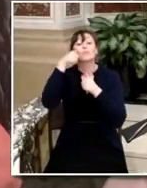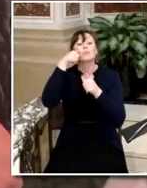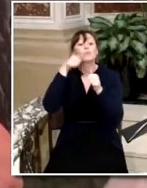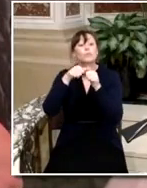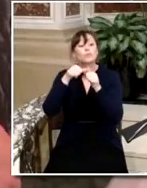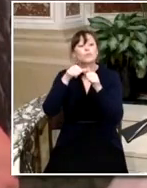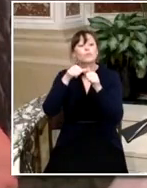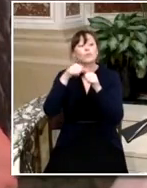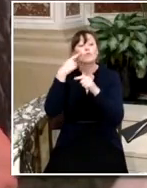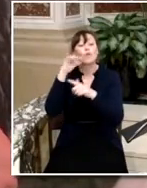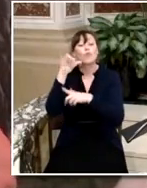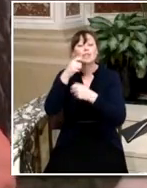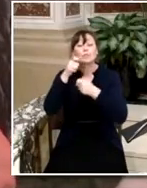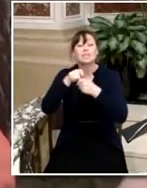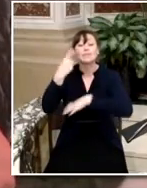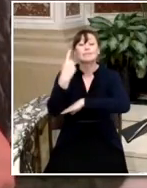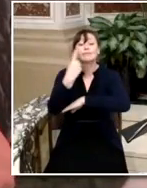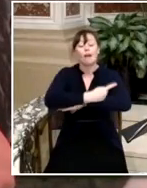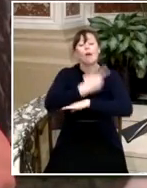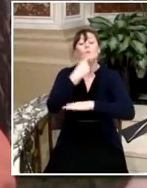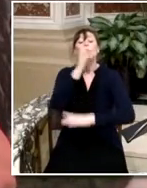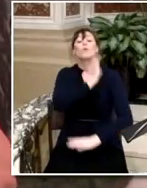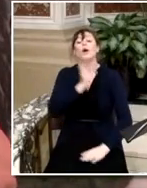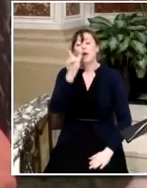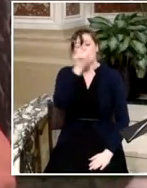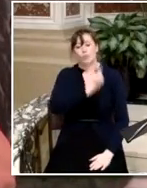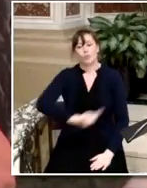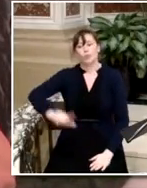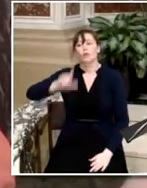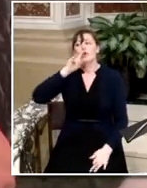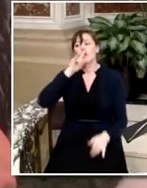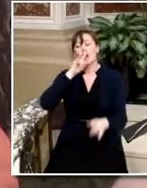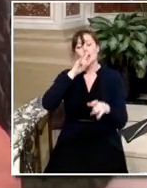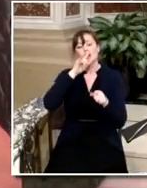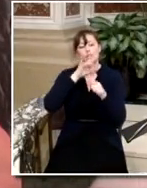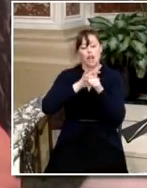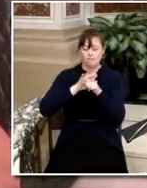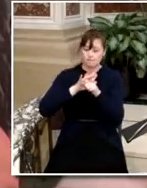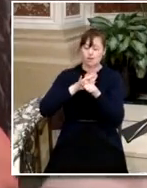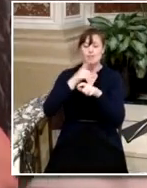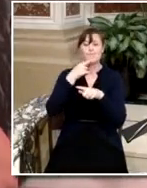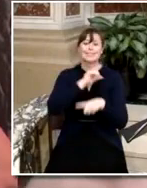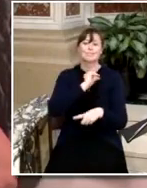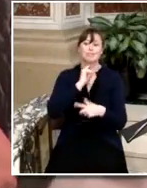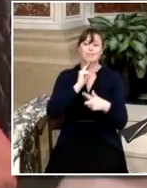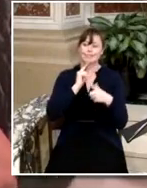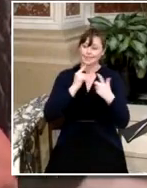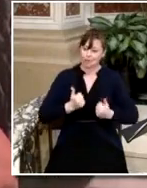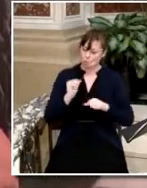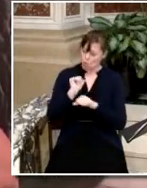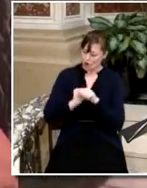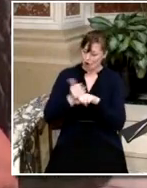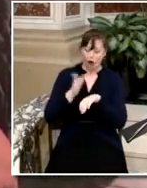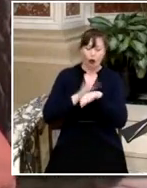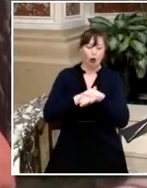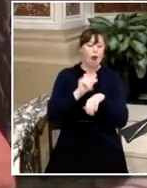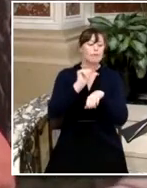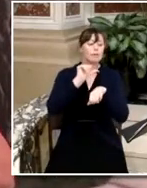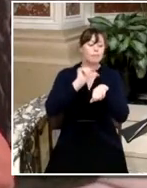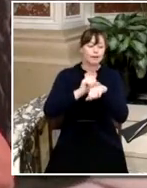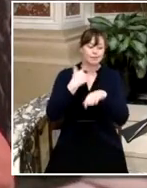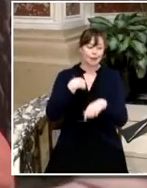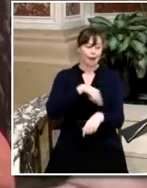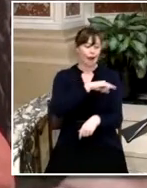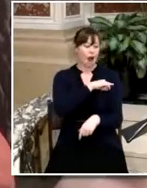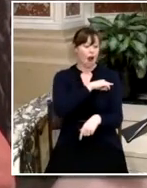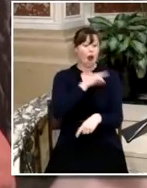day when Christ our Lord conferred his priesthood on his apostles and on us, are